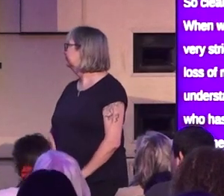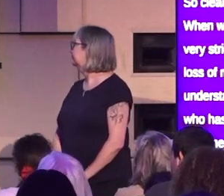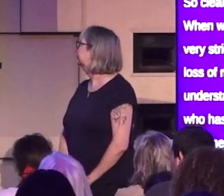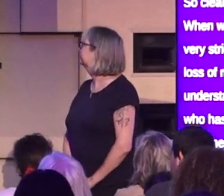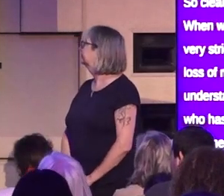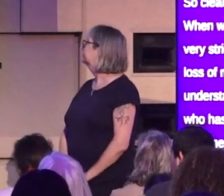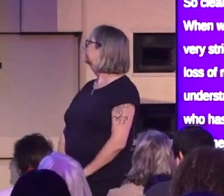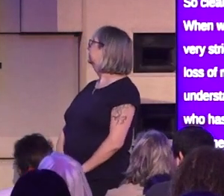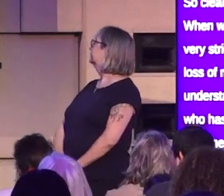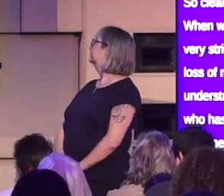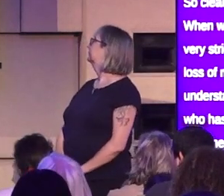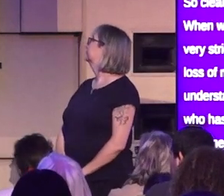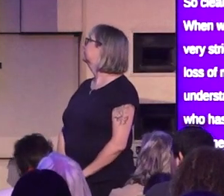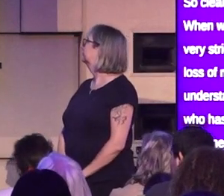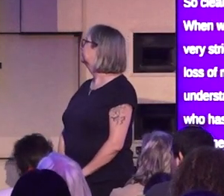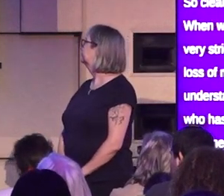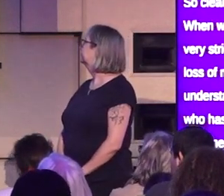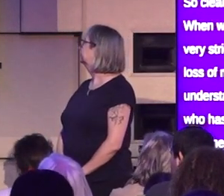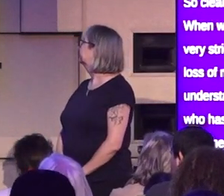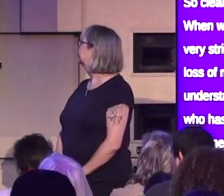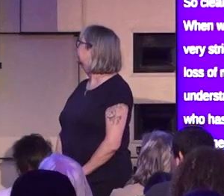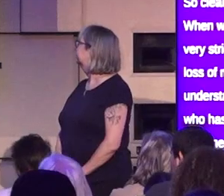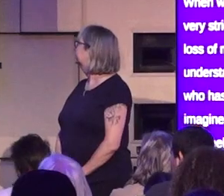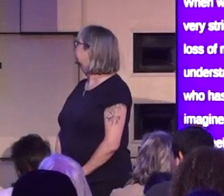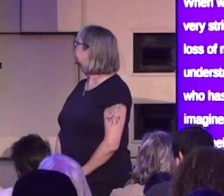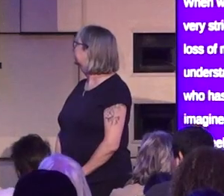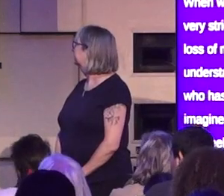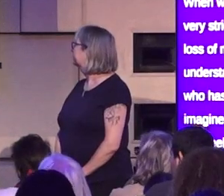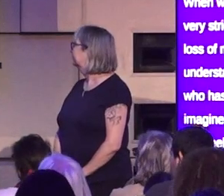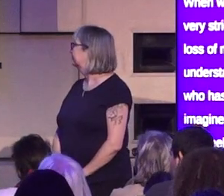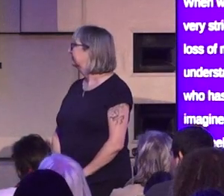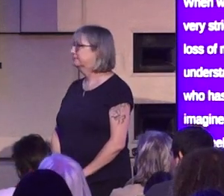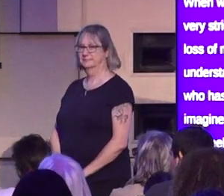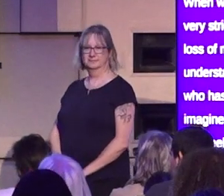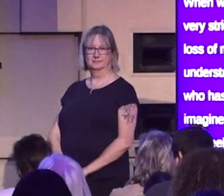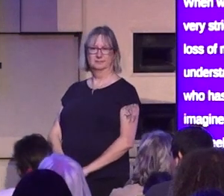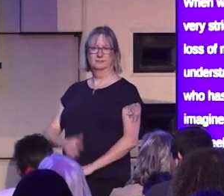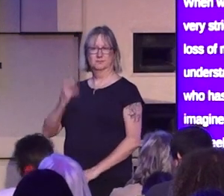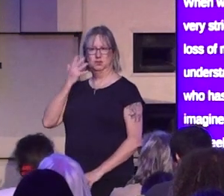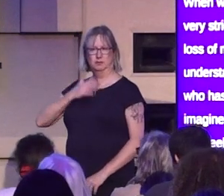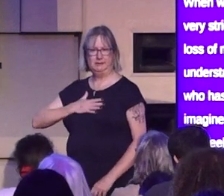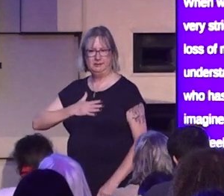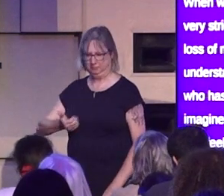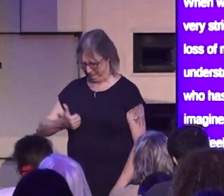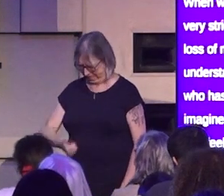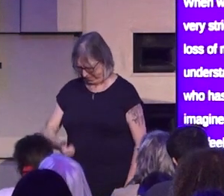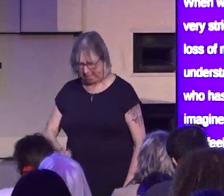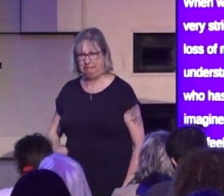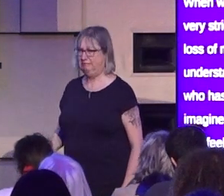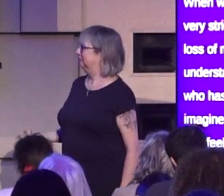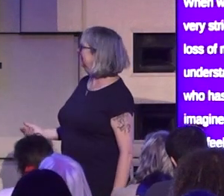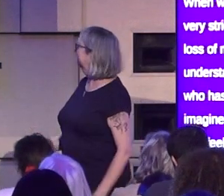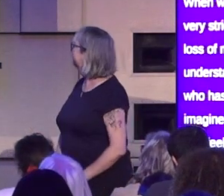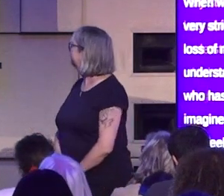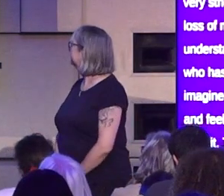Let's catch up with the slides. Sorry, I didn't realize I wasn't playing the right slide. I do apologize. So that's what I was just